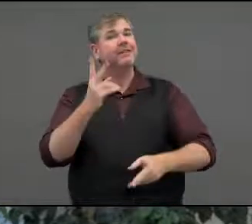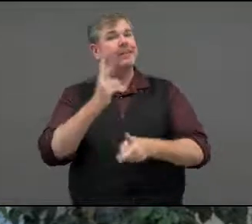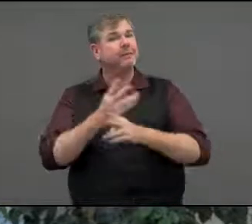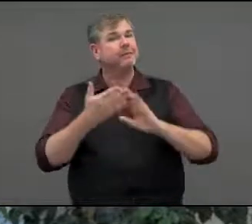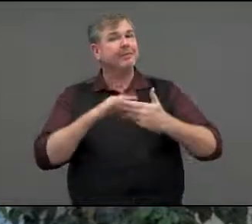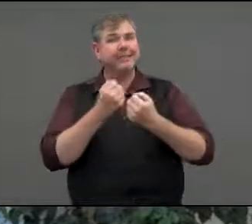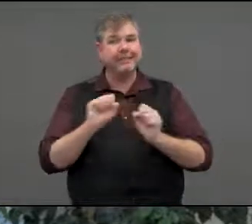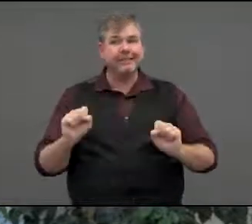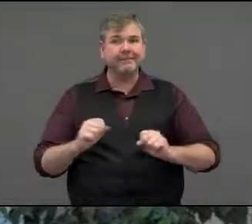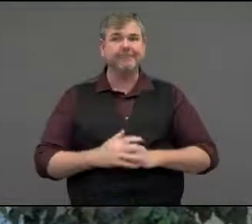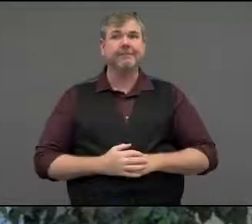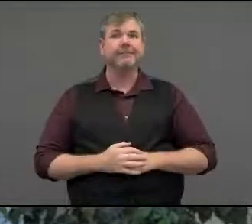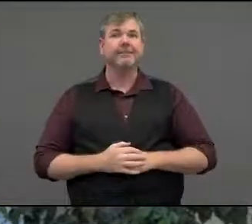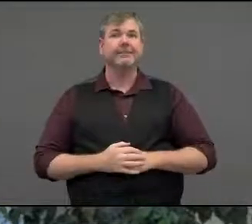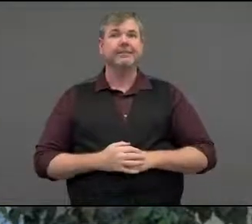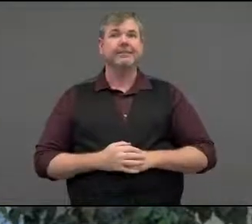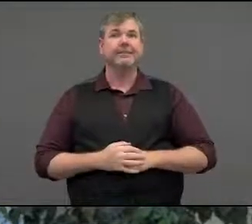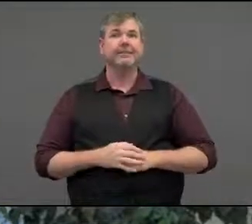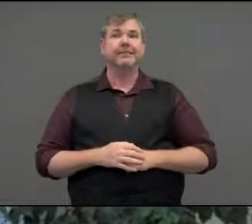our website at